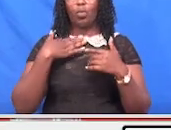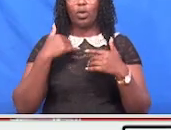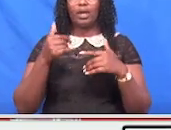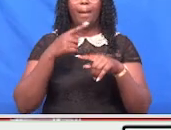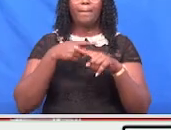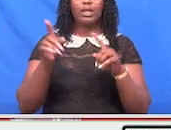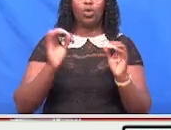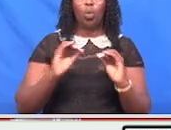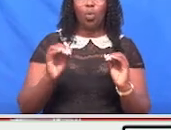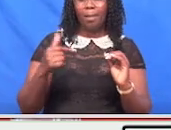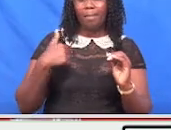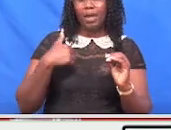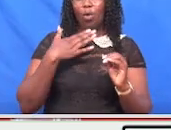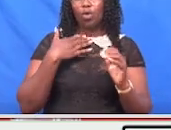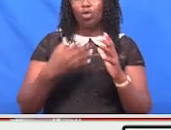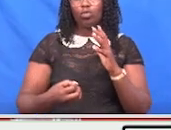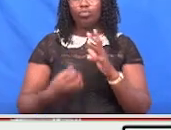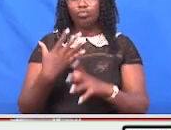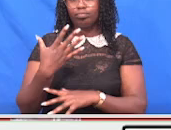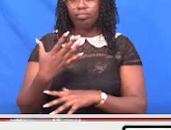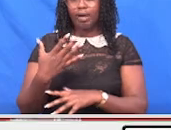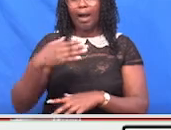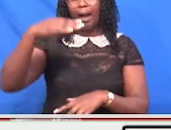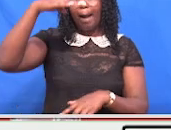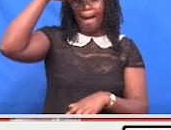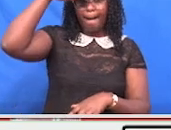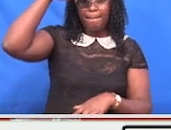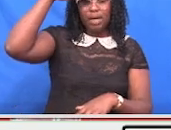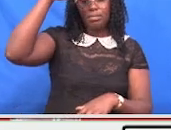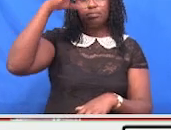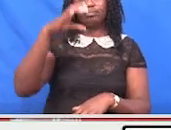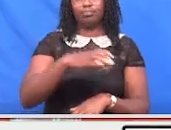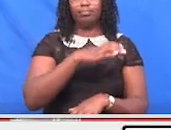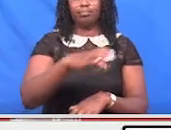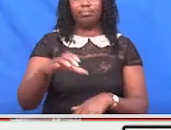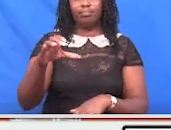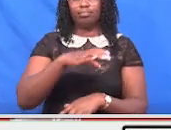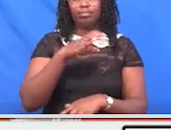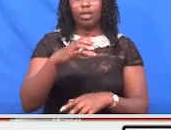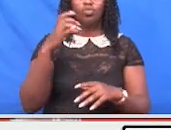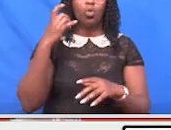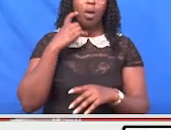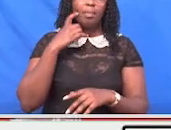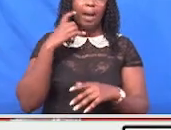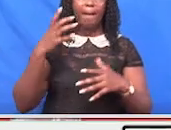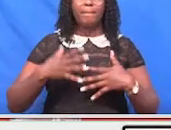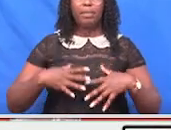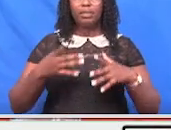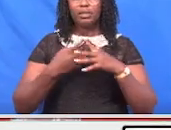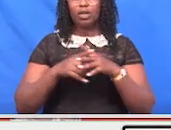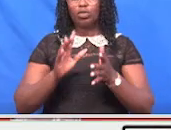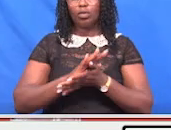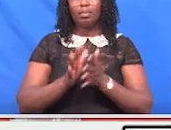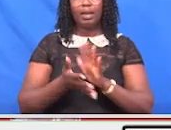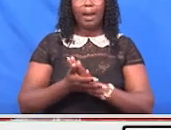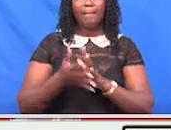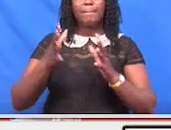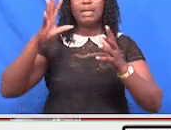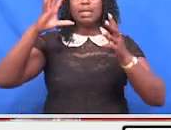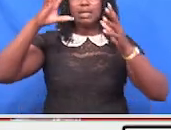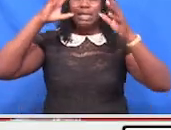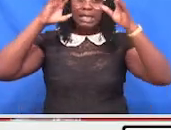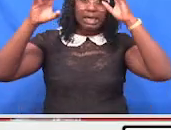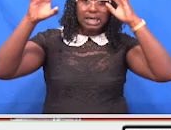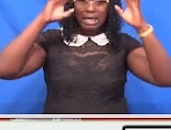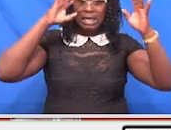want to open a new, let's say, bar, for example. A bar? Yes. And people start to be very creative because you're looking at a